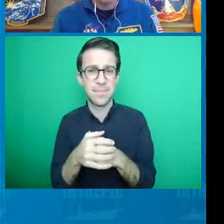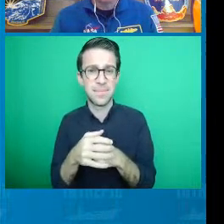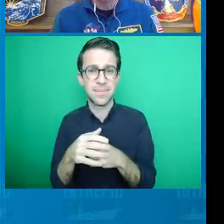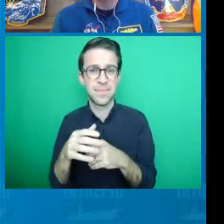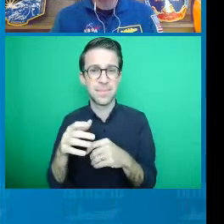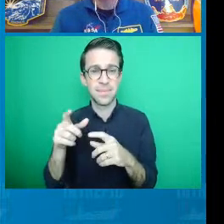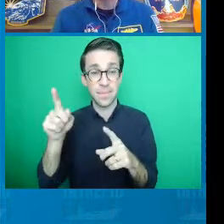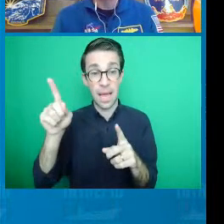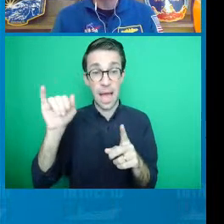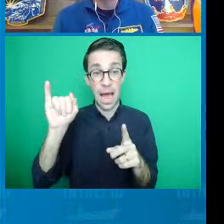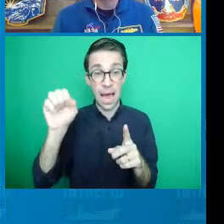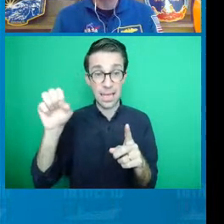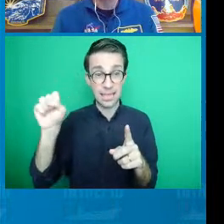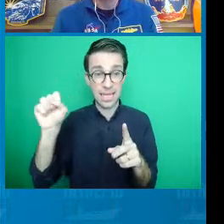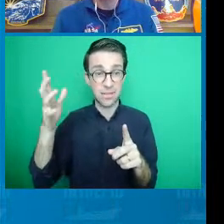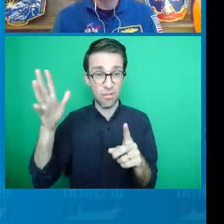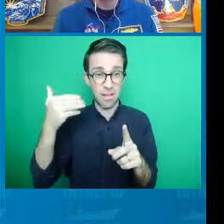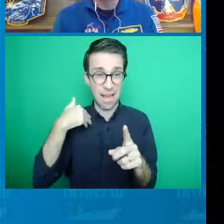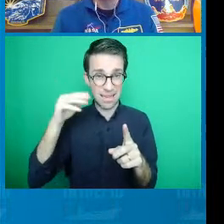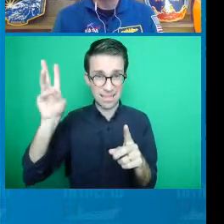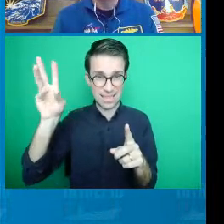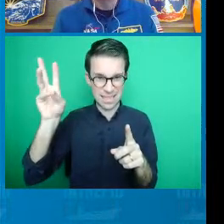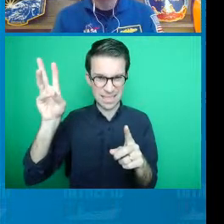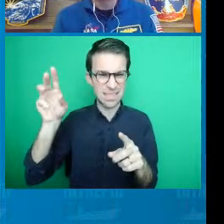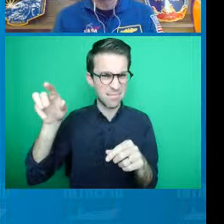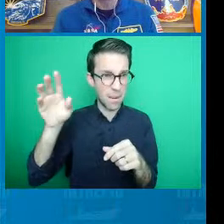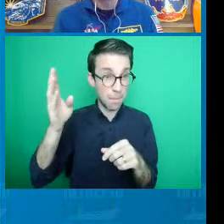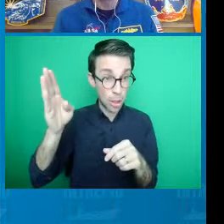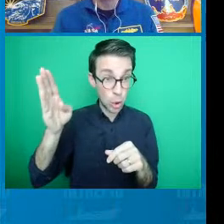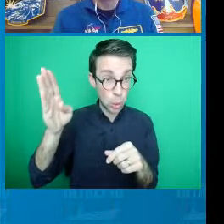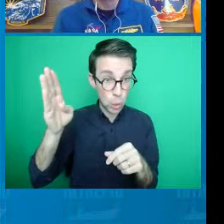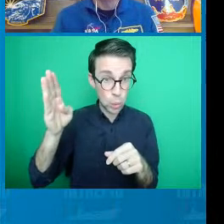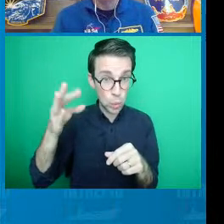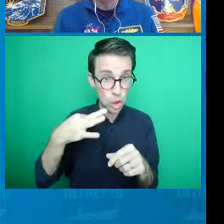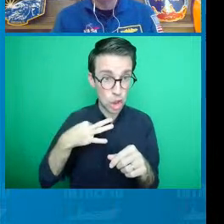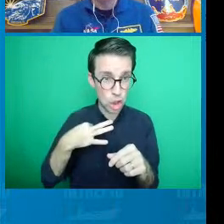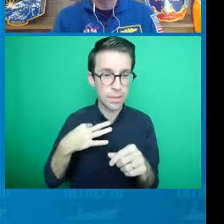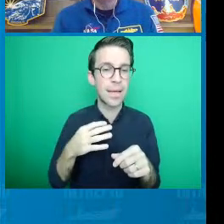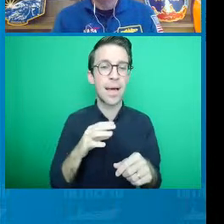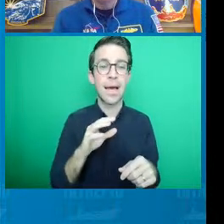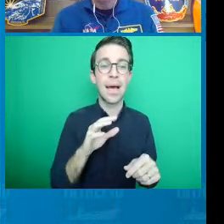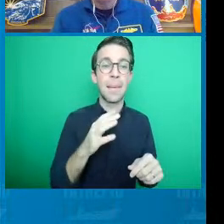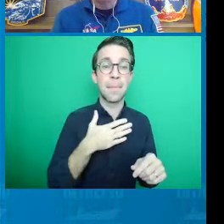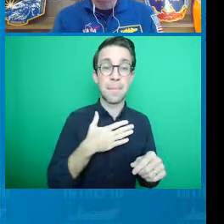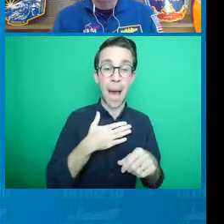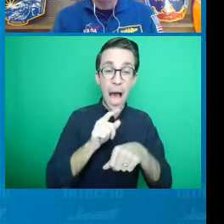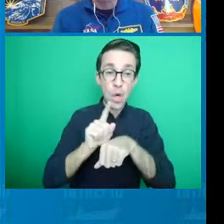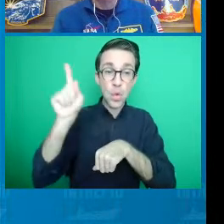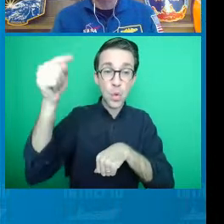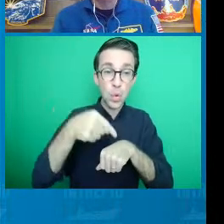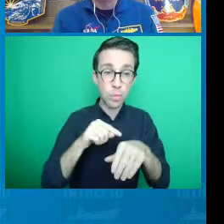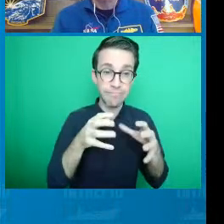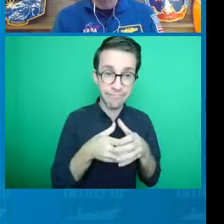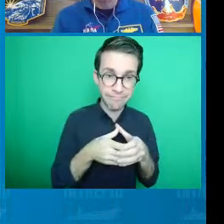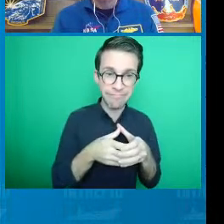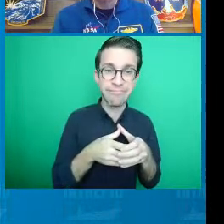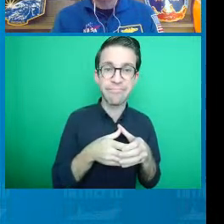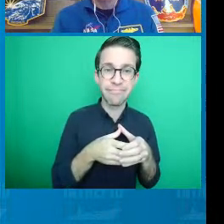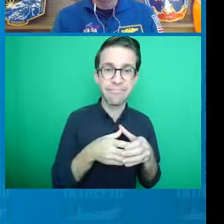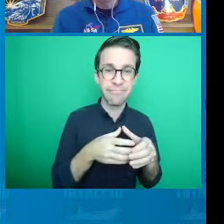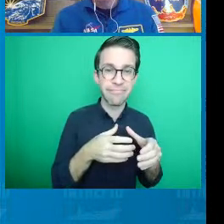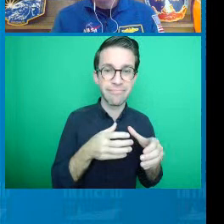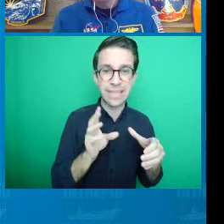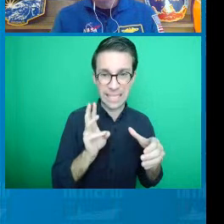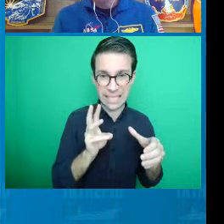was now up to a crew of 6, in the blue shirts, and the space shuttle crew in the front in the red shirts.